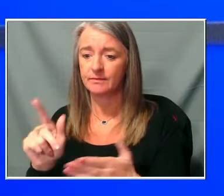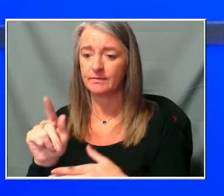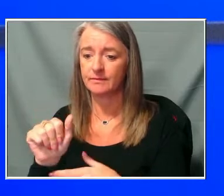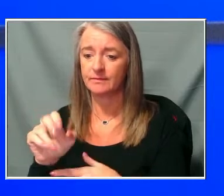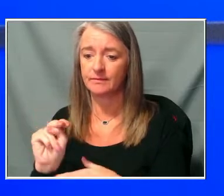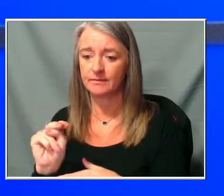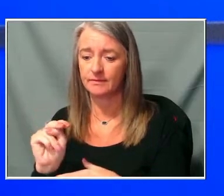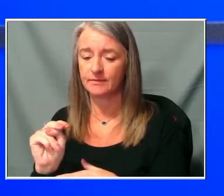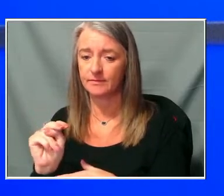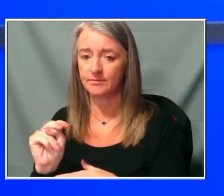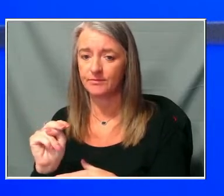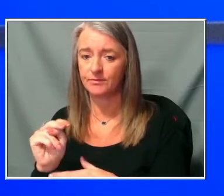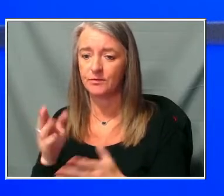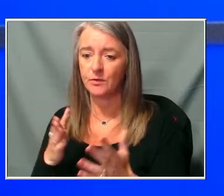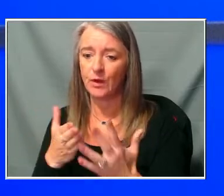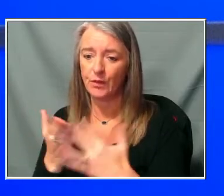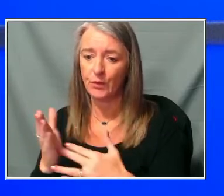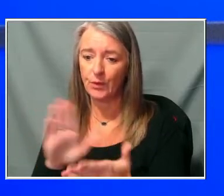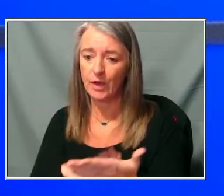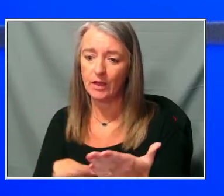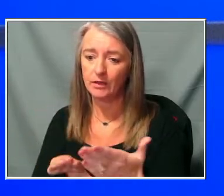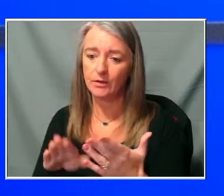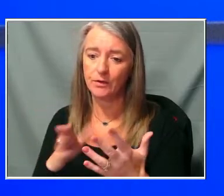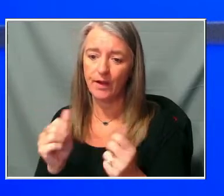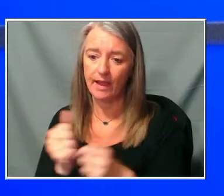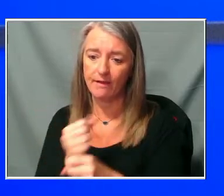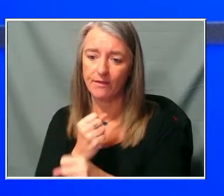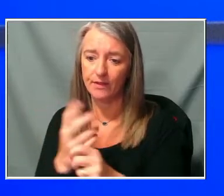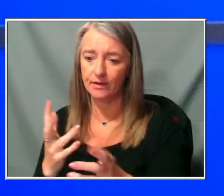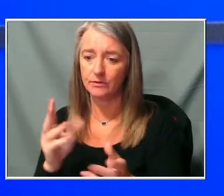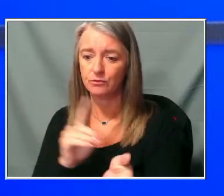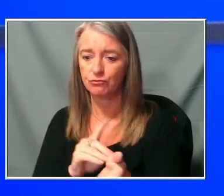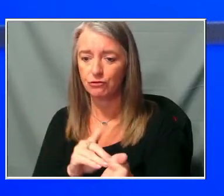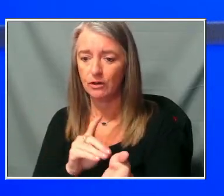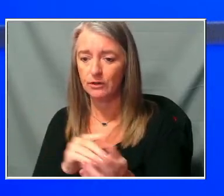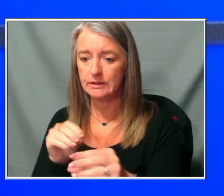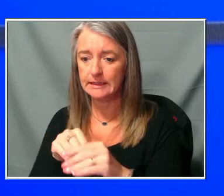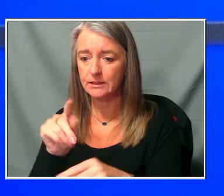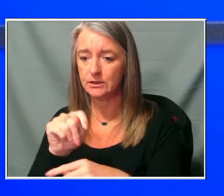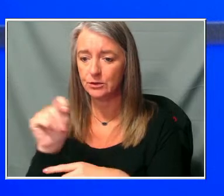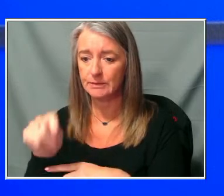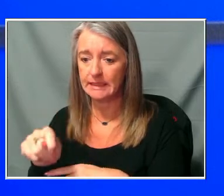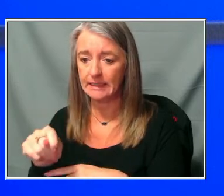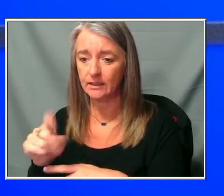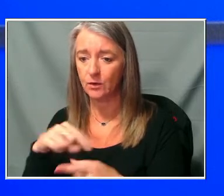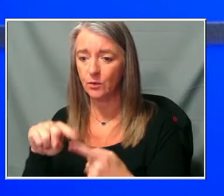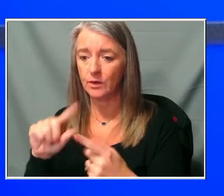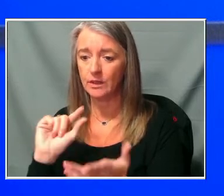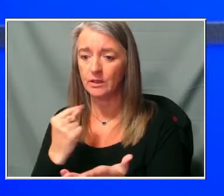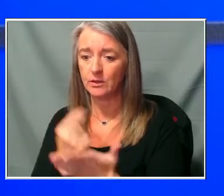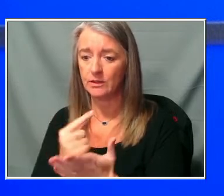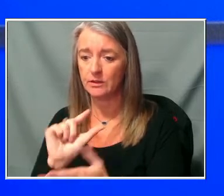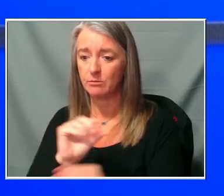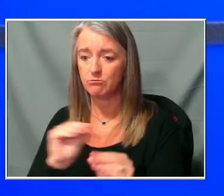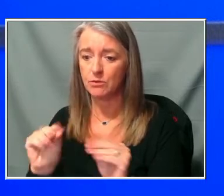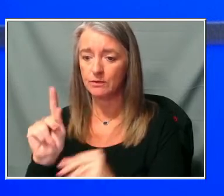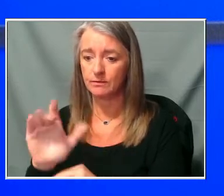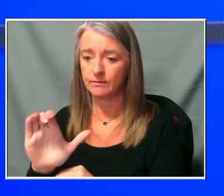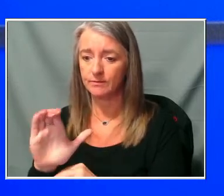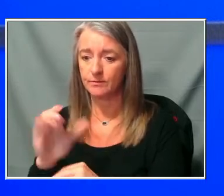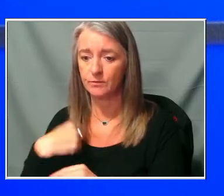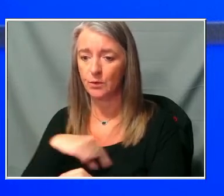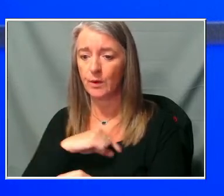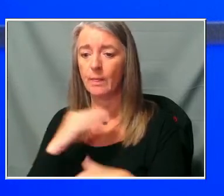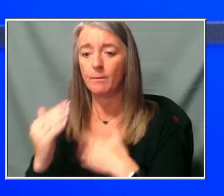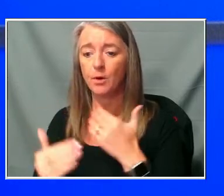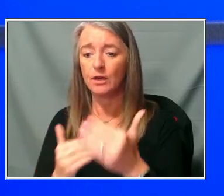know, went through college, went through all my stuff with doctors in Topeka, but when I graduated and we moved to Kansas City, we were in the process,